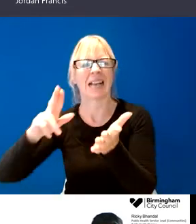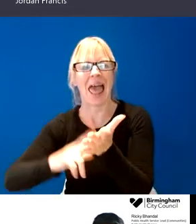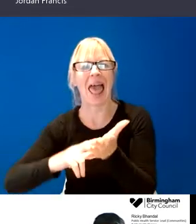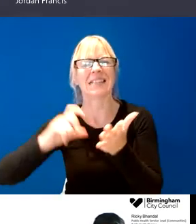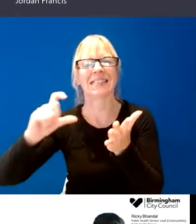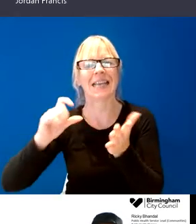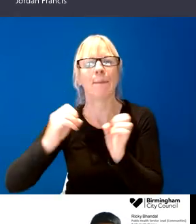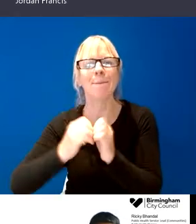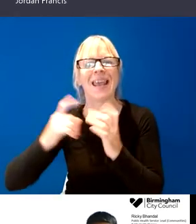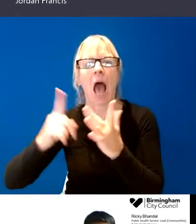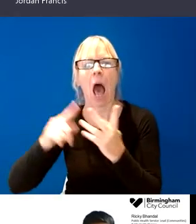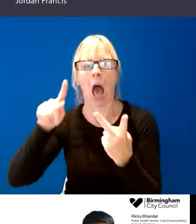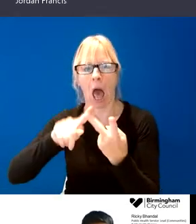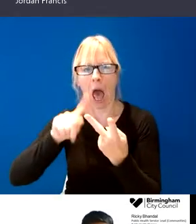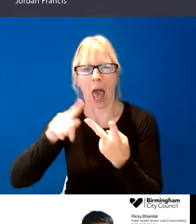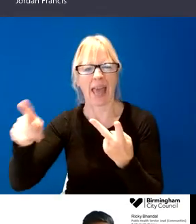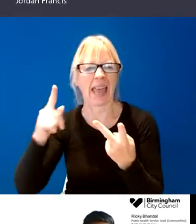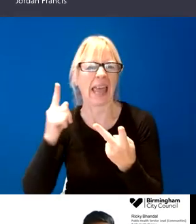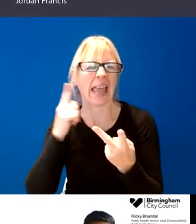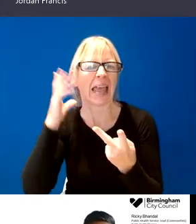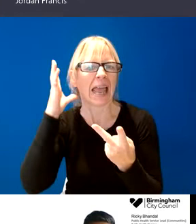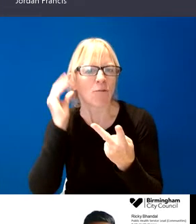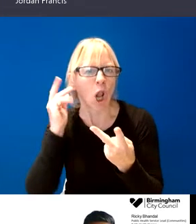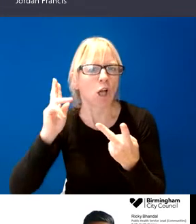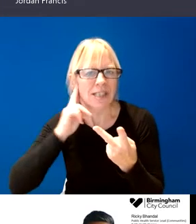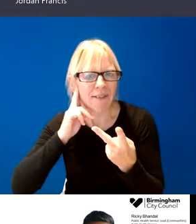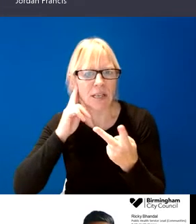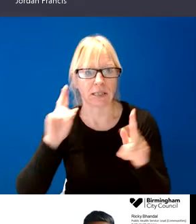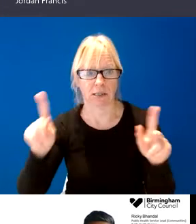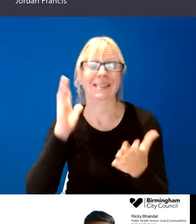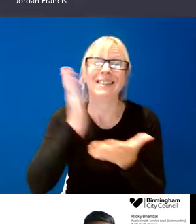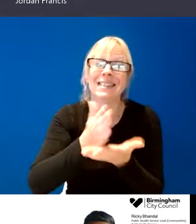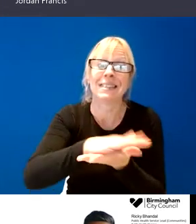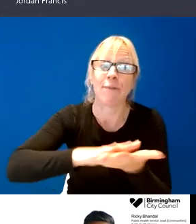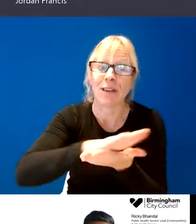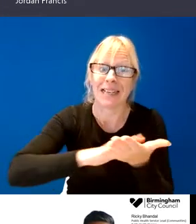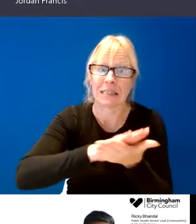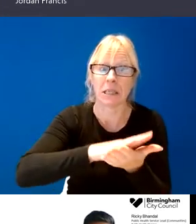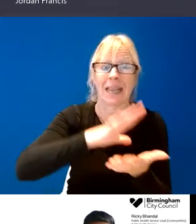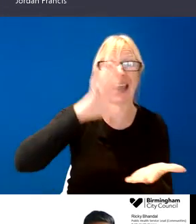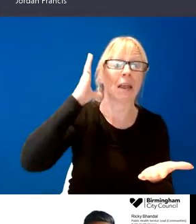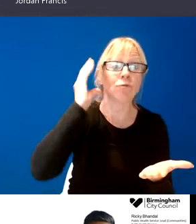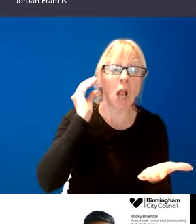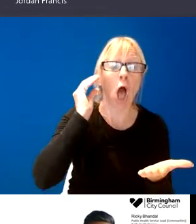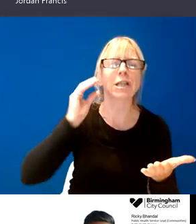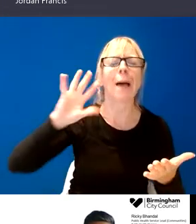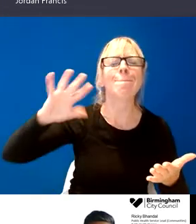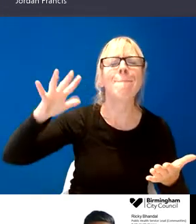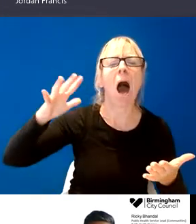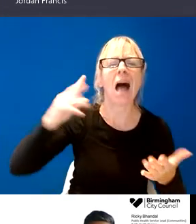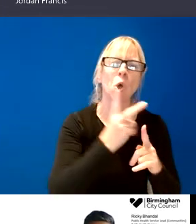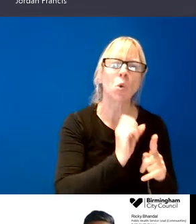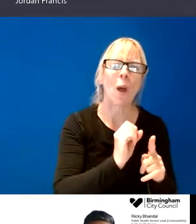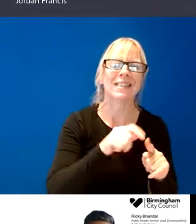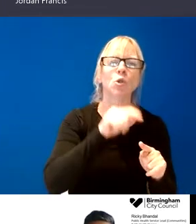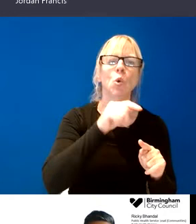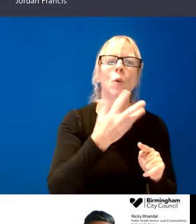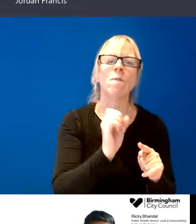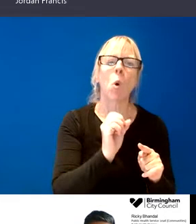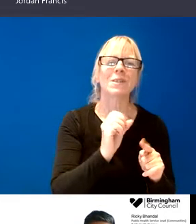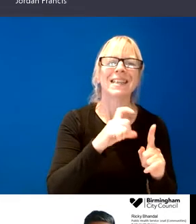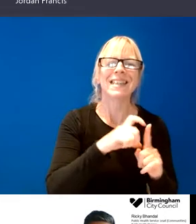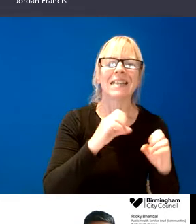hearing loss and deafness. And their definition was hearing loss can range from mild 20 to 40 decibels, where the